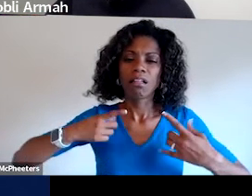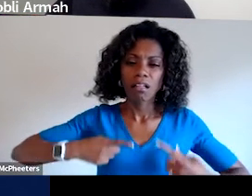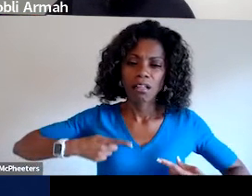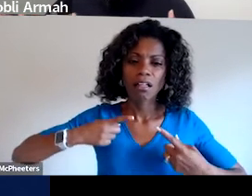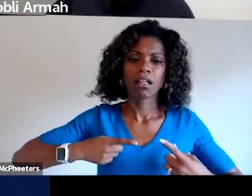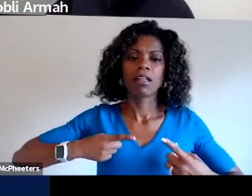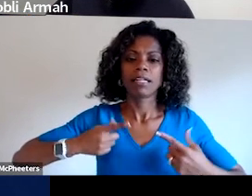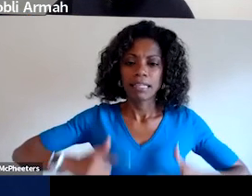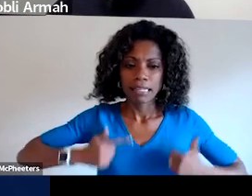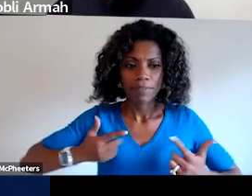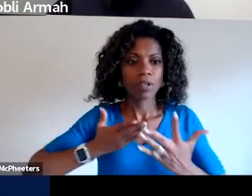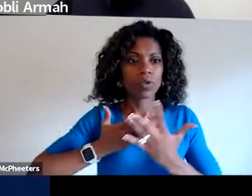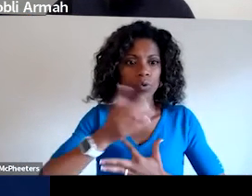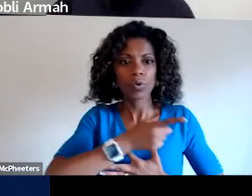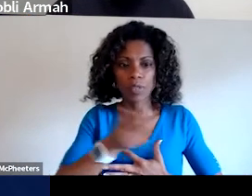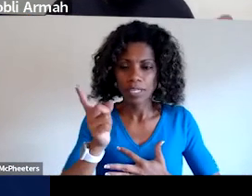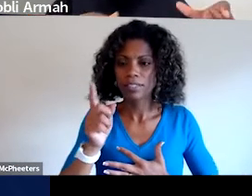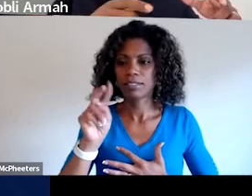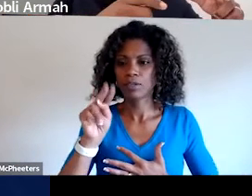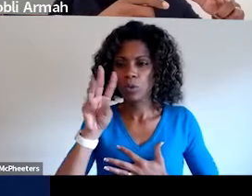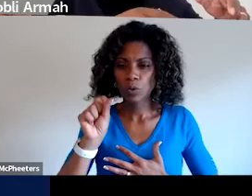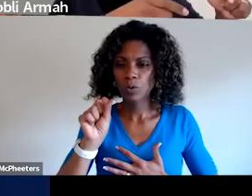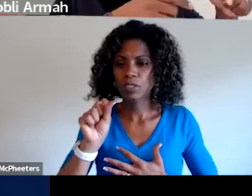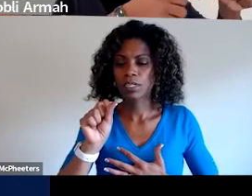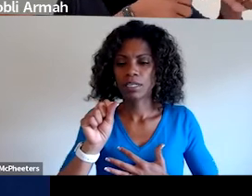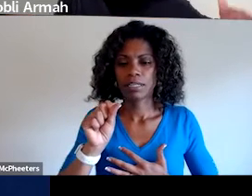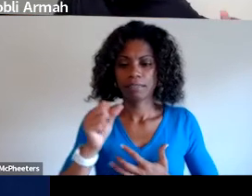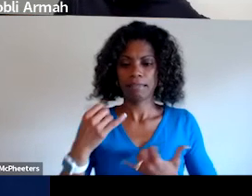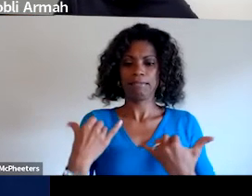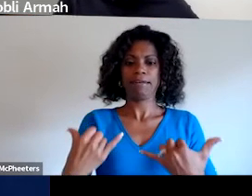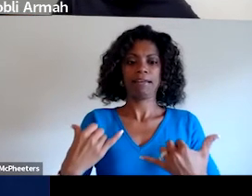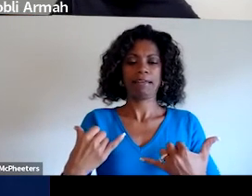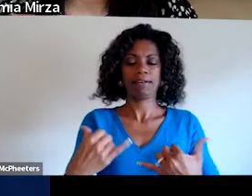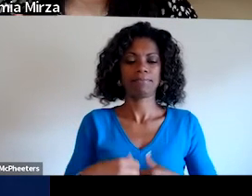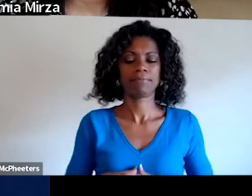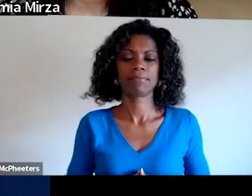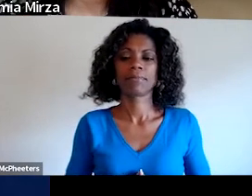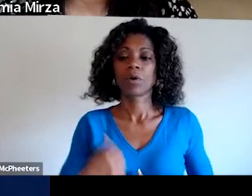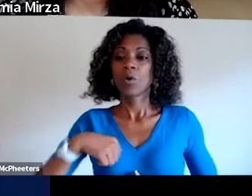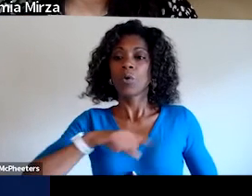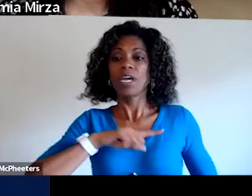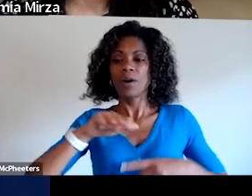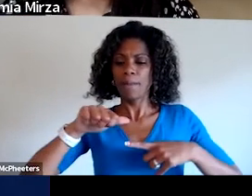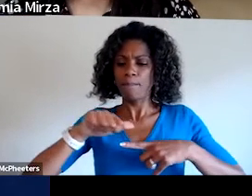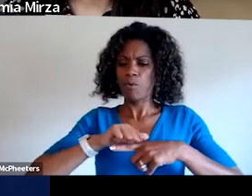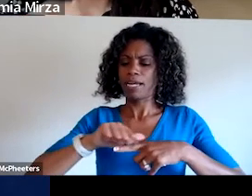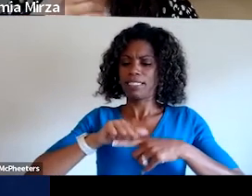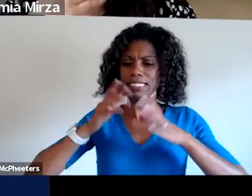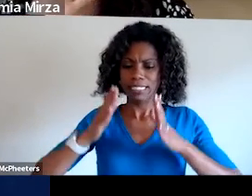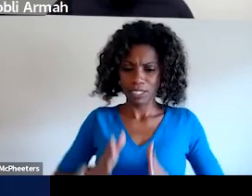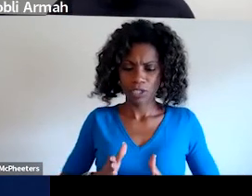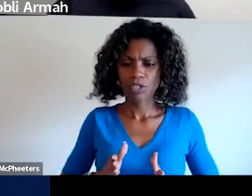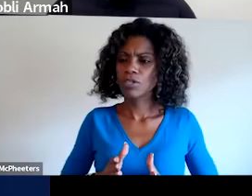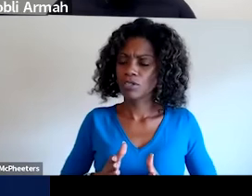like to remind myself and others that we work with, though, is if as practitioners, there's mental fatigue from this body of